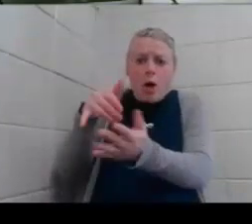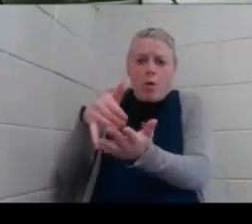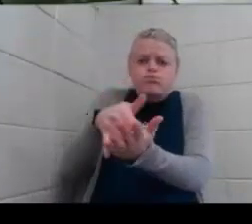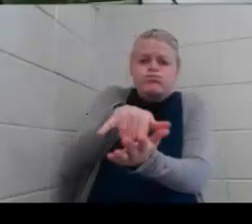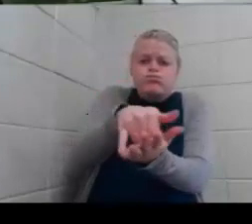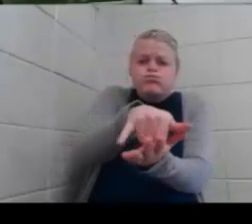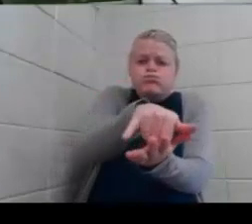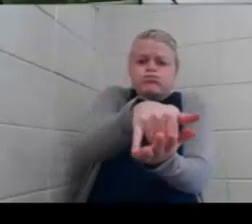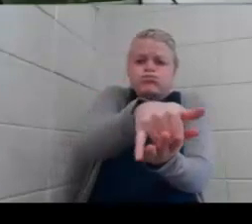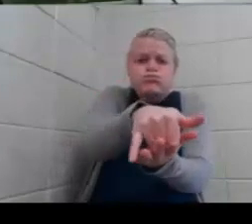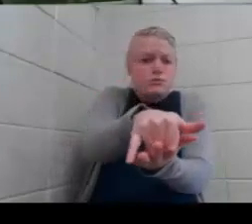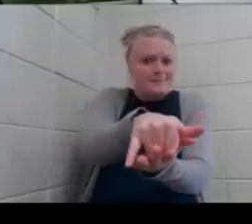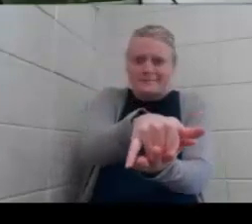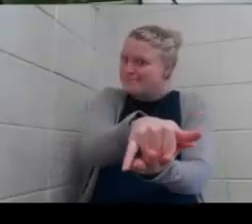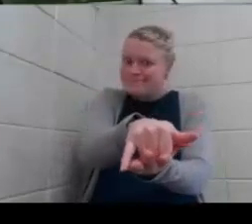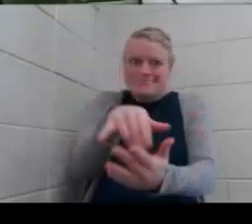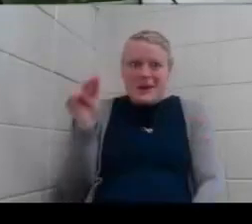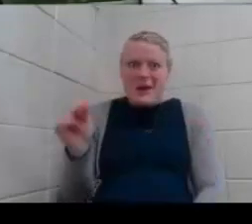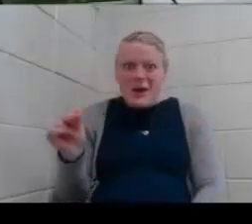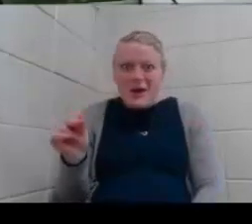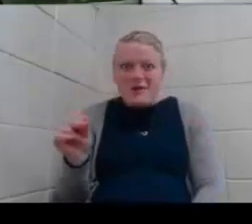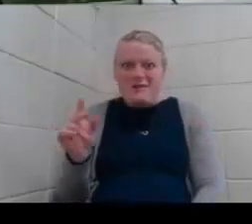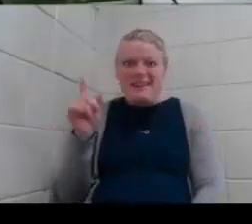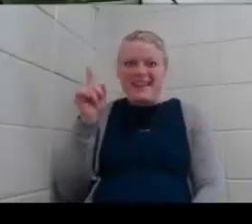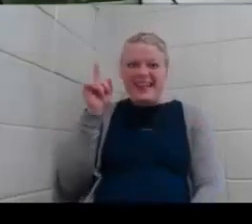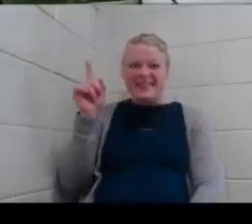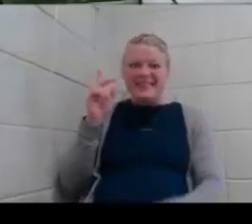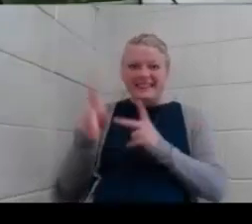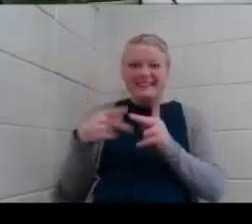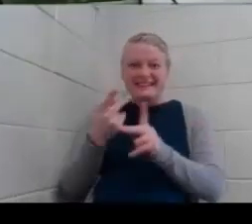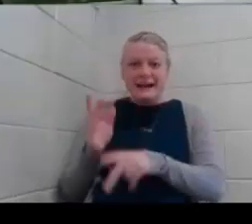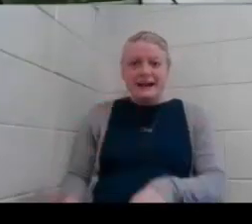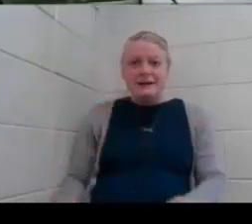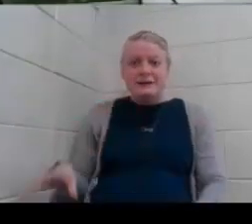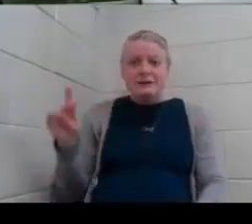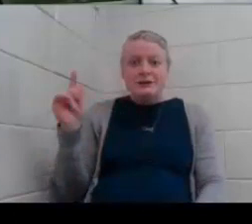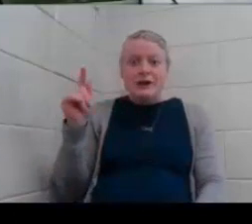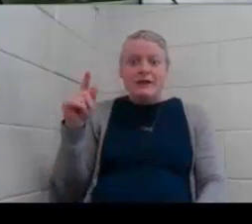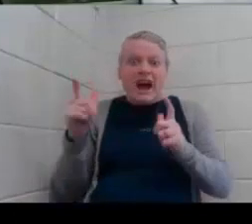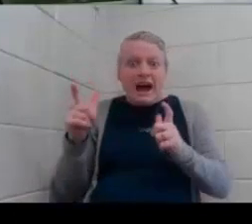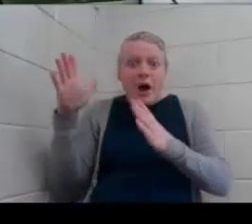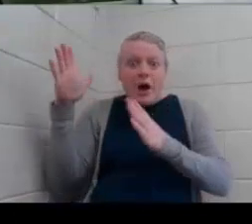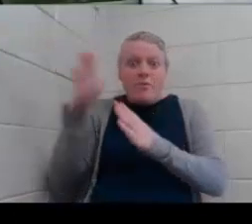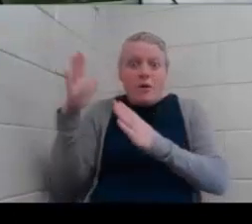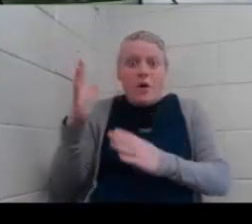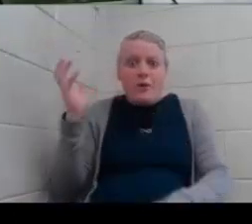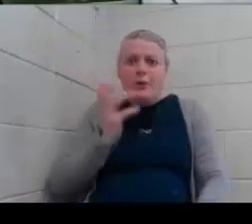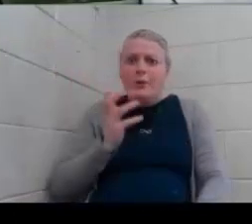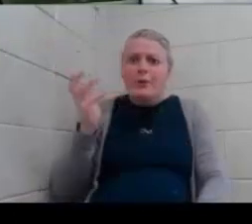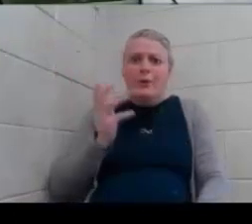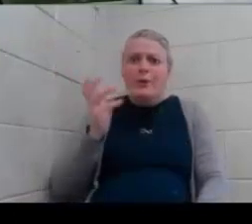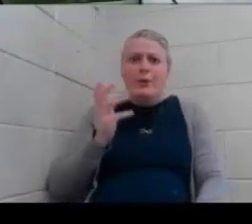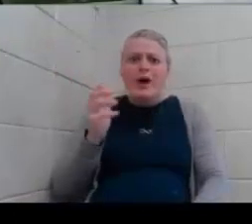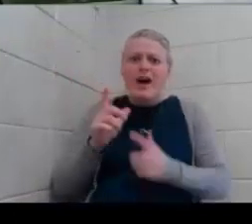Is this kind of dog slow and fat? No. This kind of dog